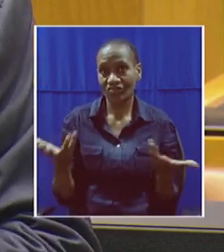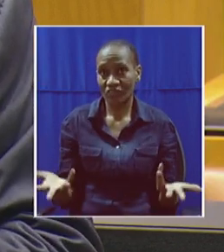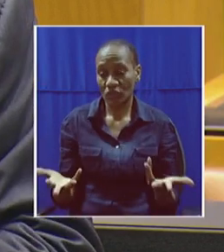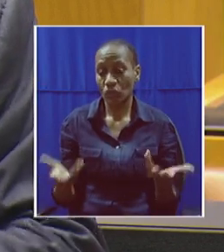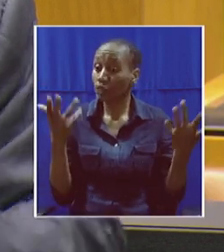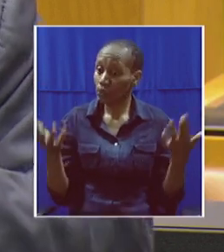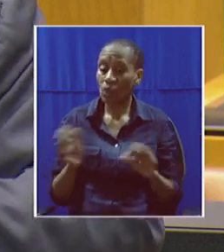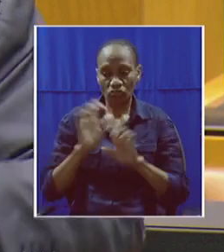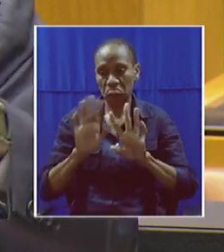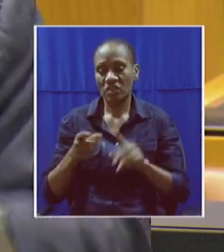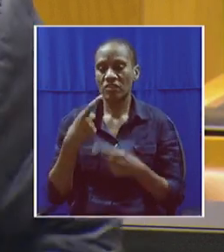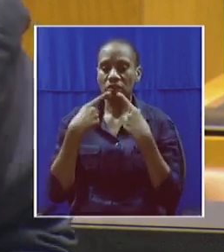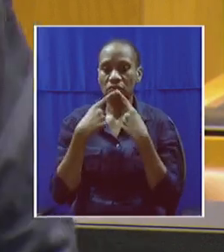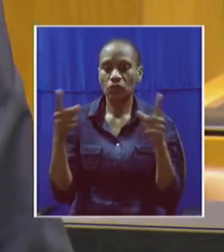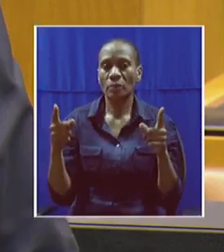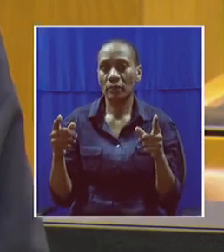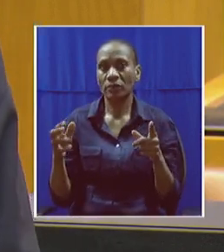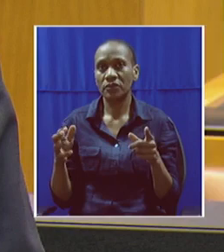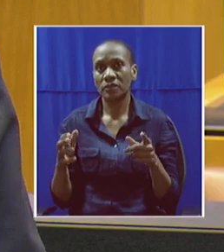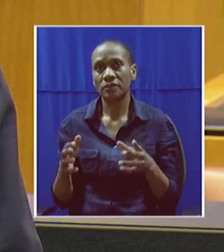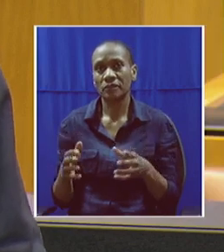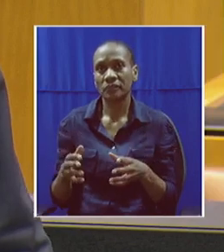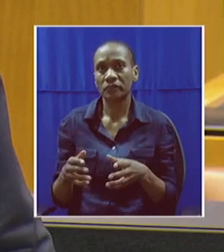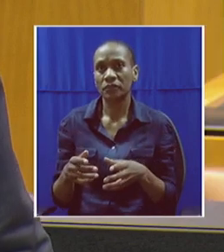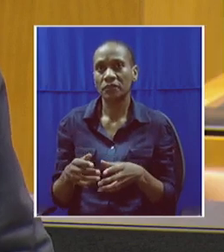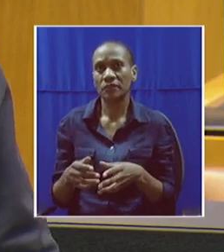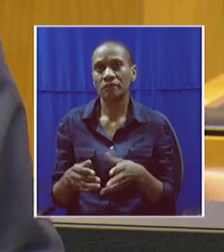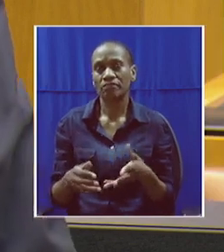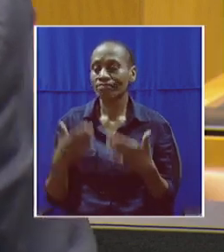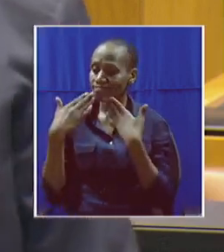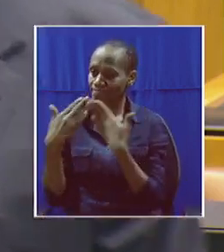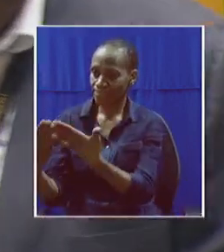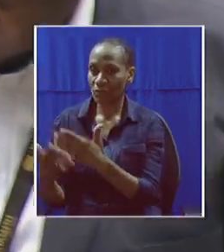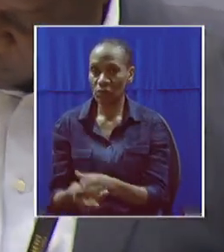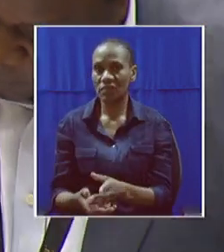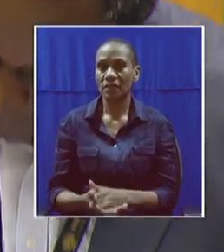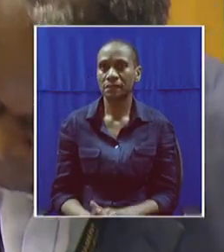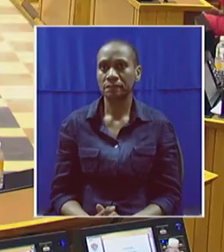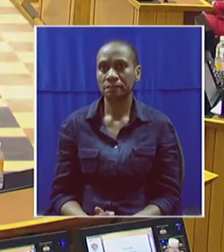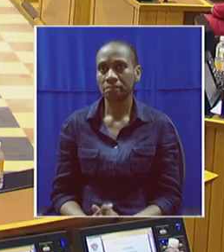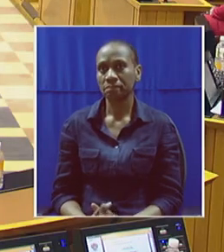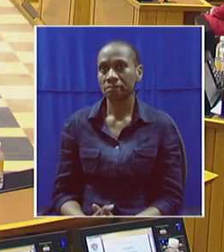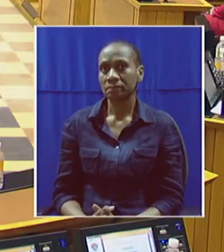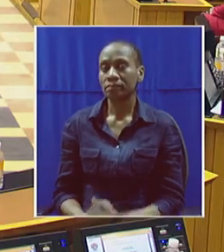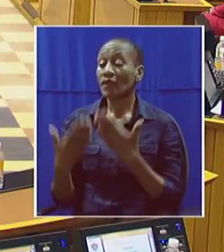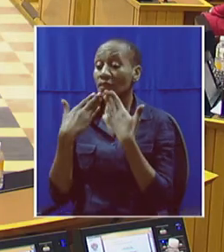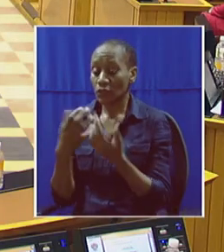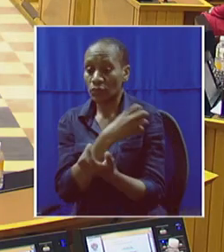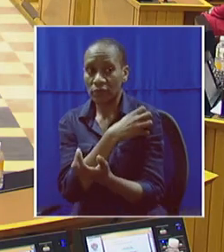any rooftop let's just do the work that needs to be done thank you very much thank you honorable